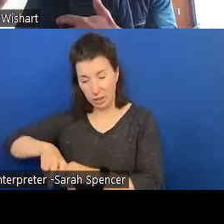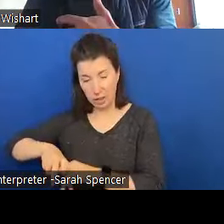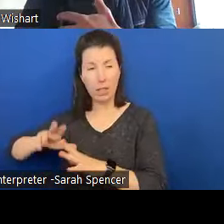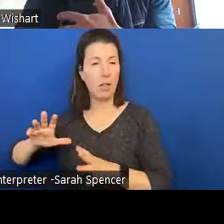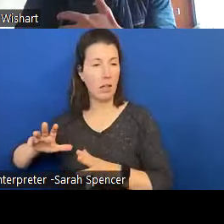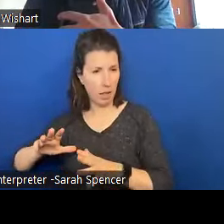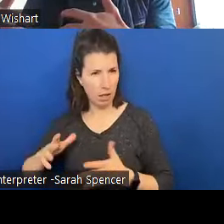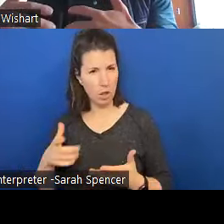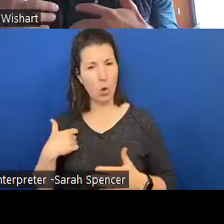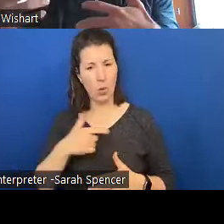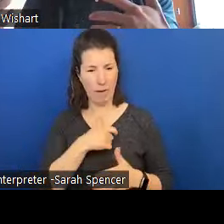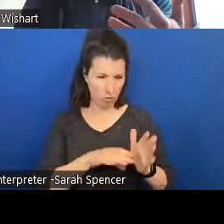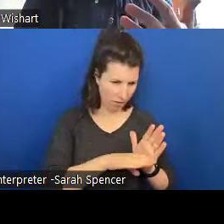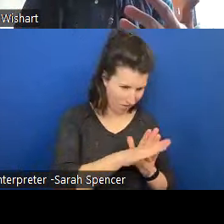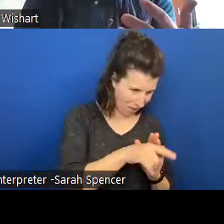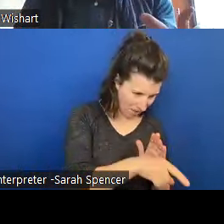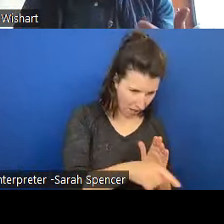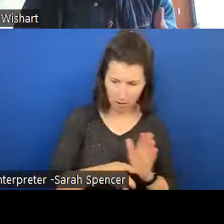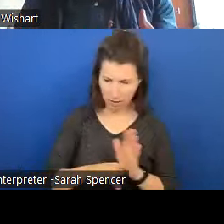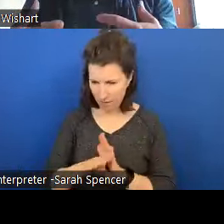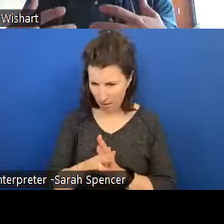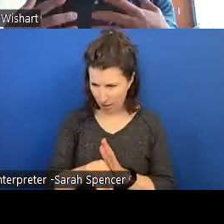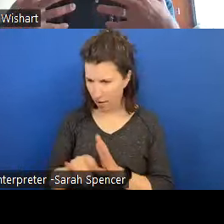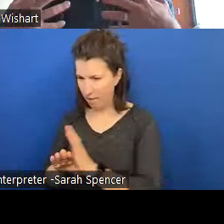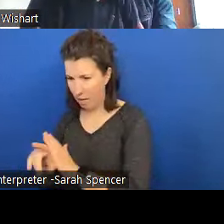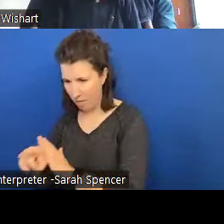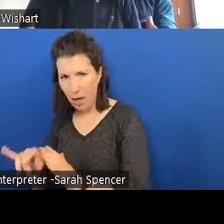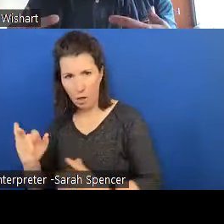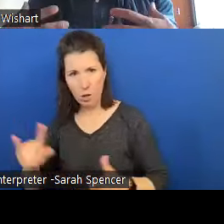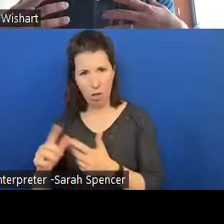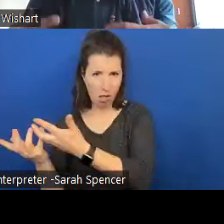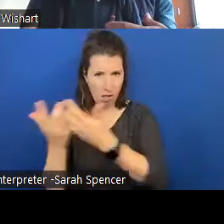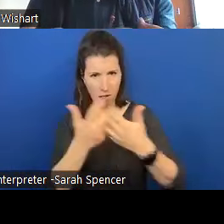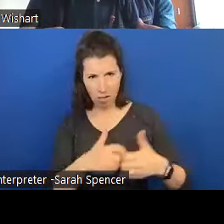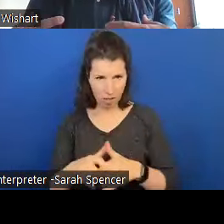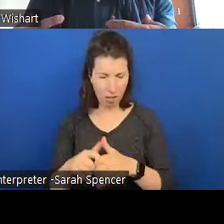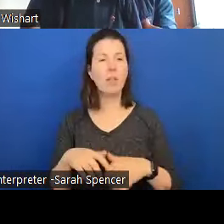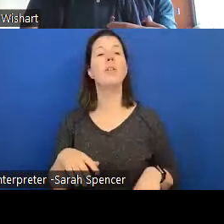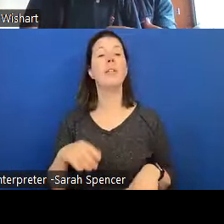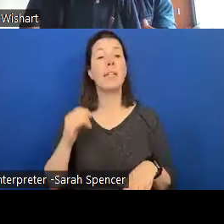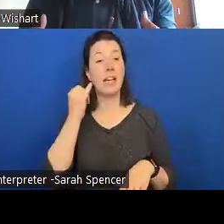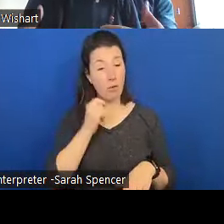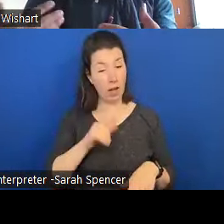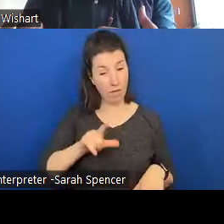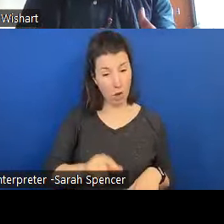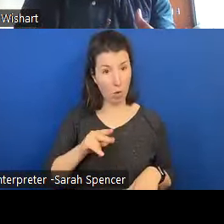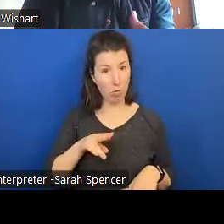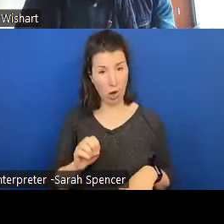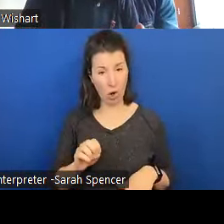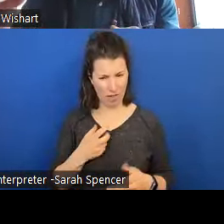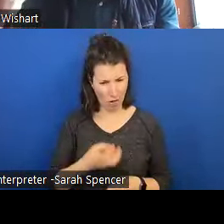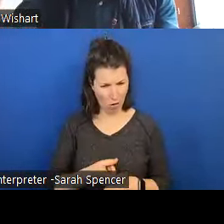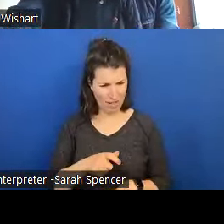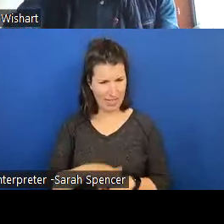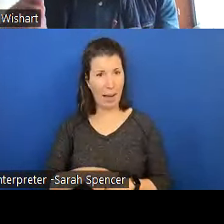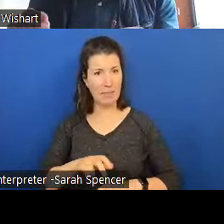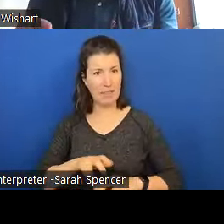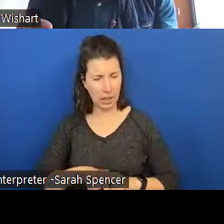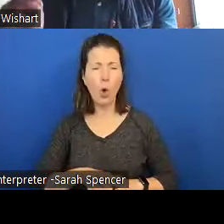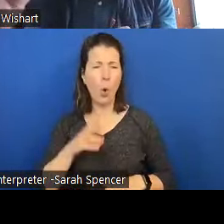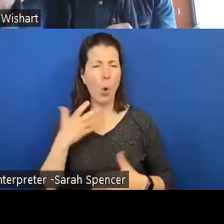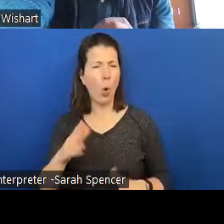in those other areas. I think a great example of this is if we have low tone or we have difficulty sitting, it's really going to affect our ability to use